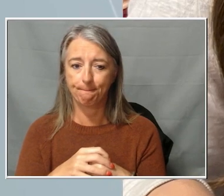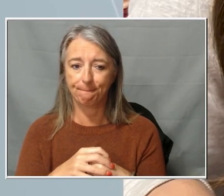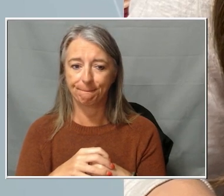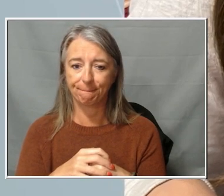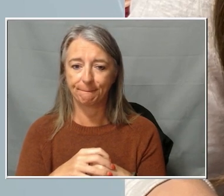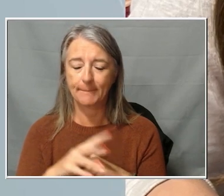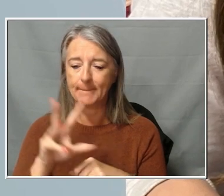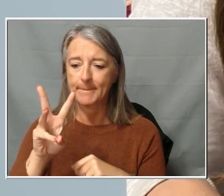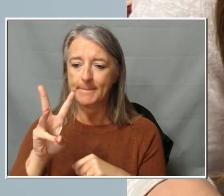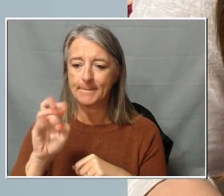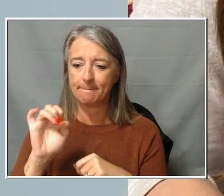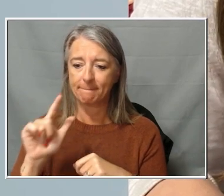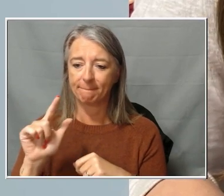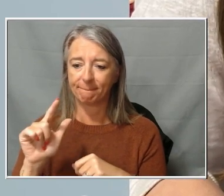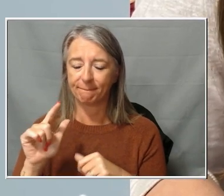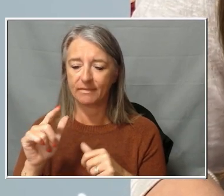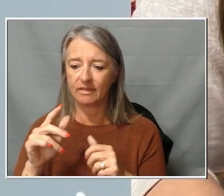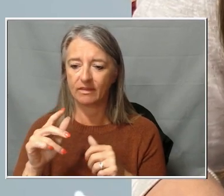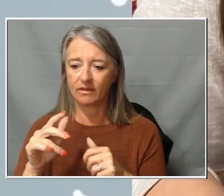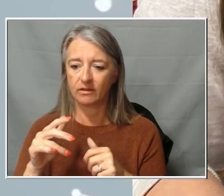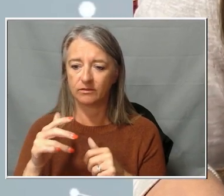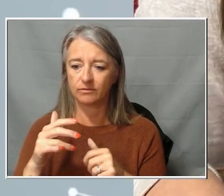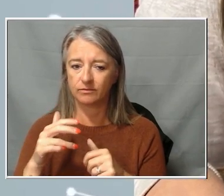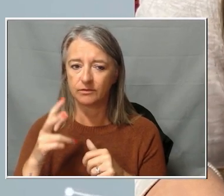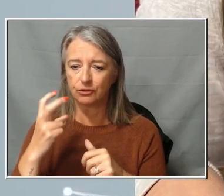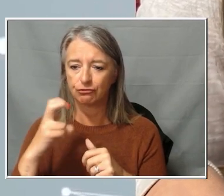Well, I would say my trips to Costco weren't